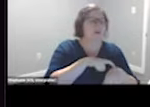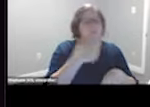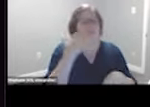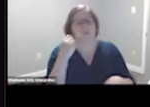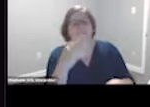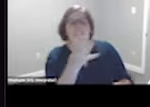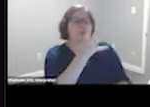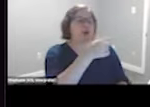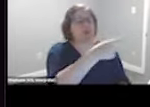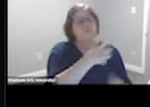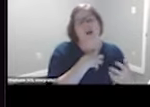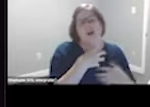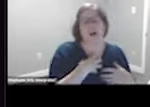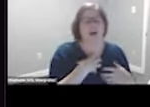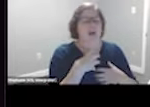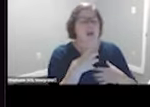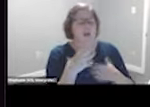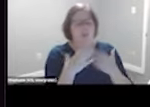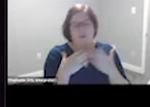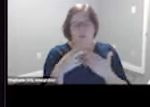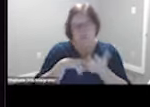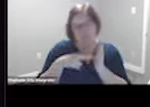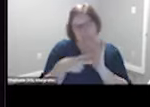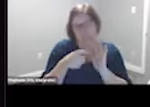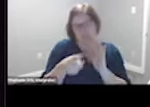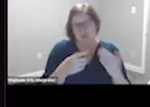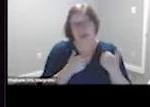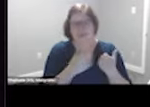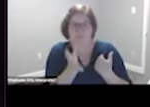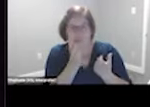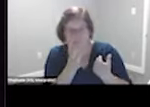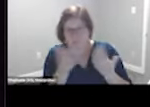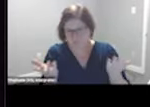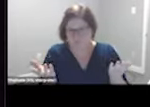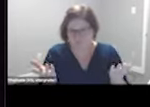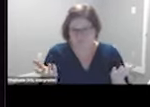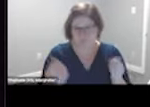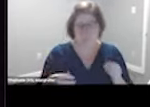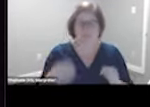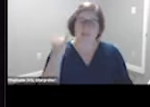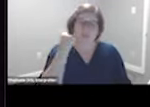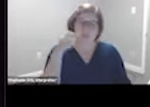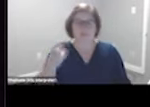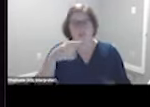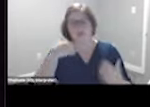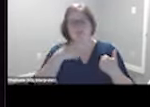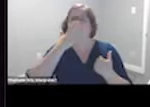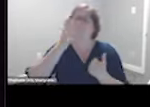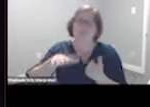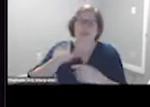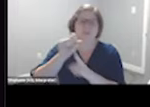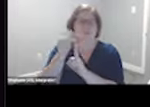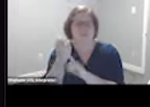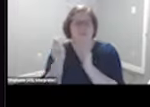whining kind of thing, it means you have mom. And if you have some bad situation over your city or country,